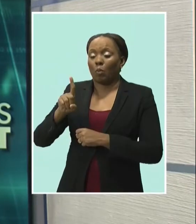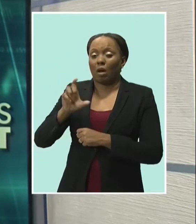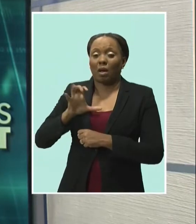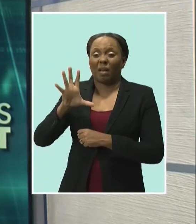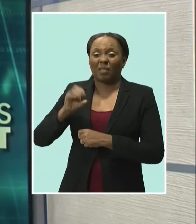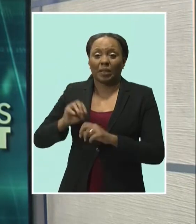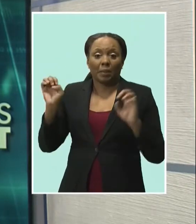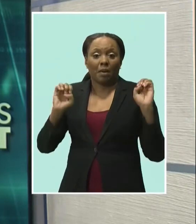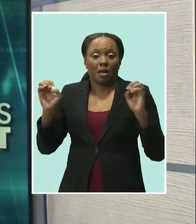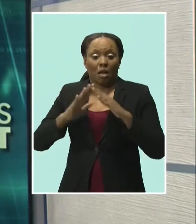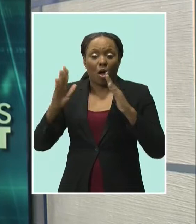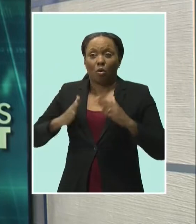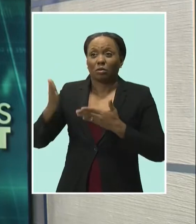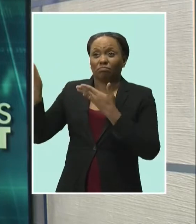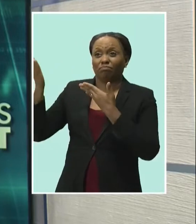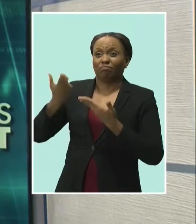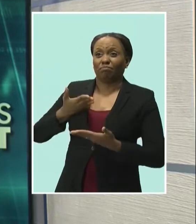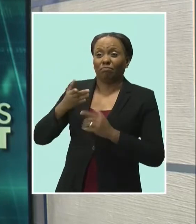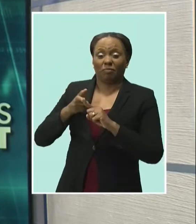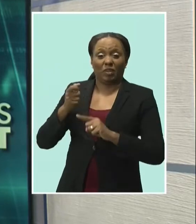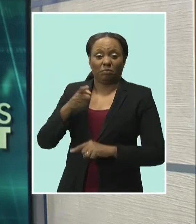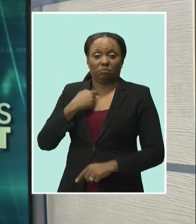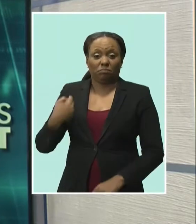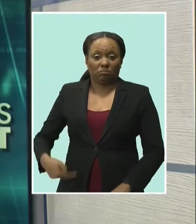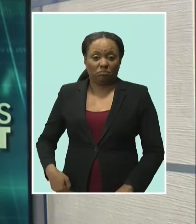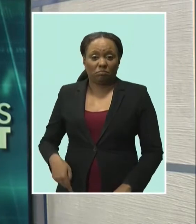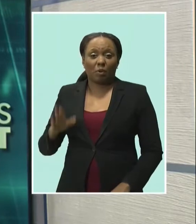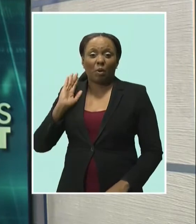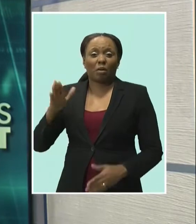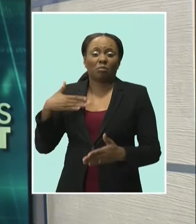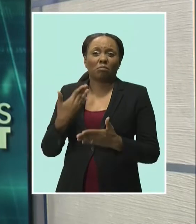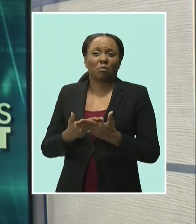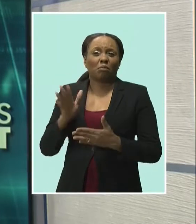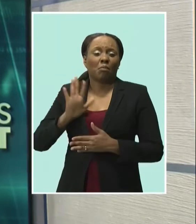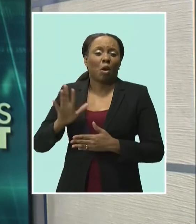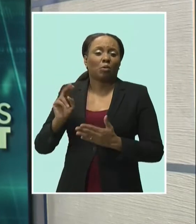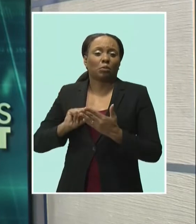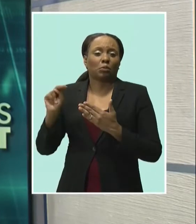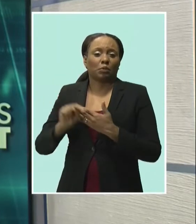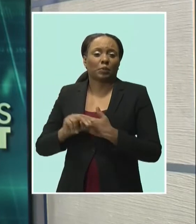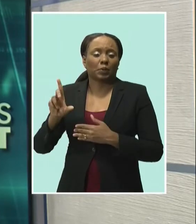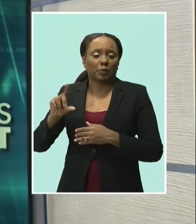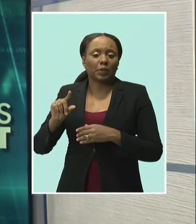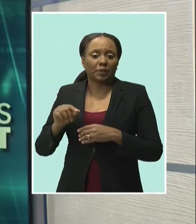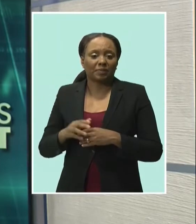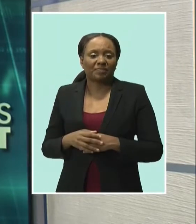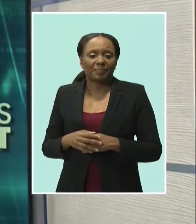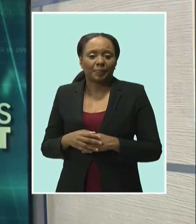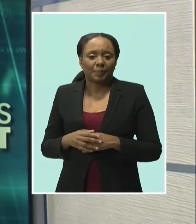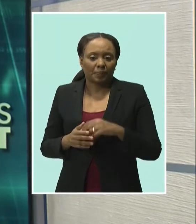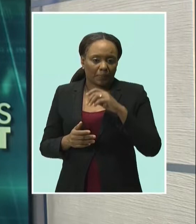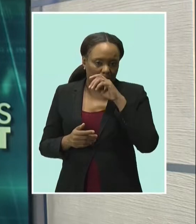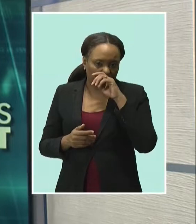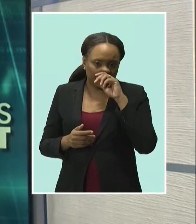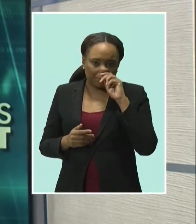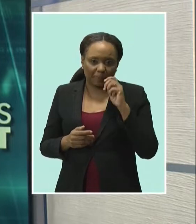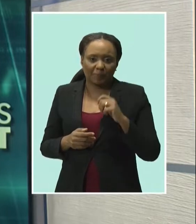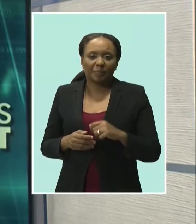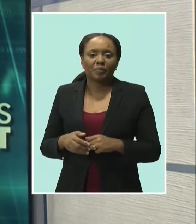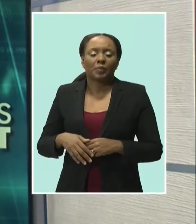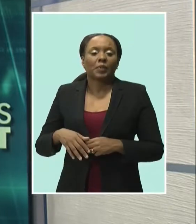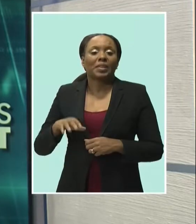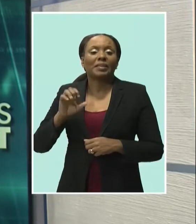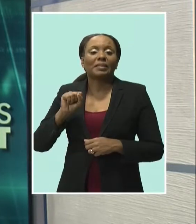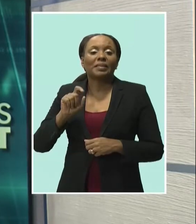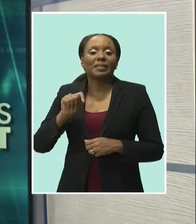says they are expected on island around November 20th. He says the containers the light gauge steel houses arrive